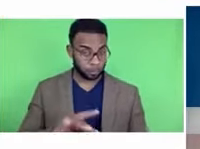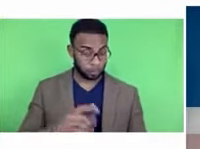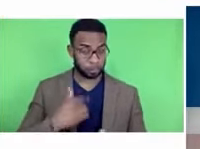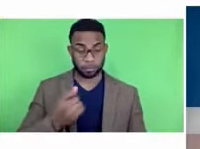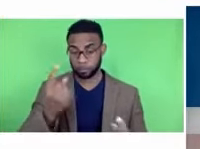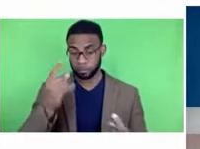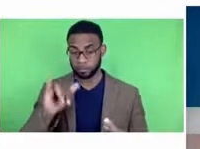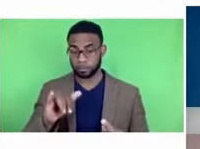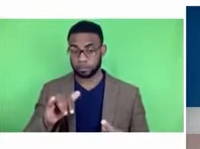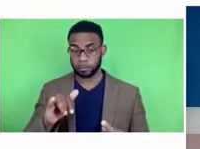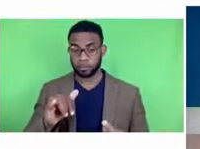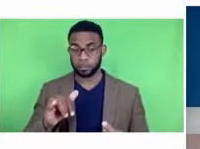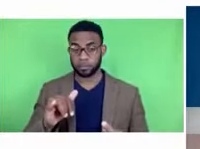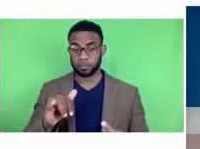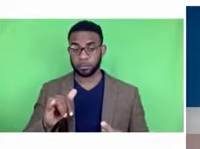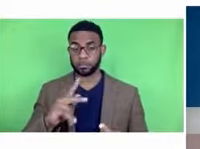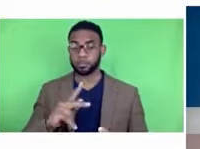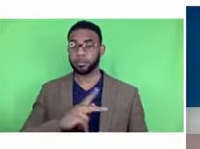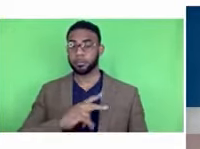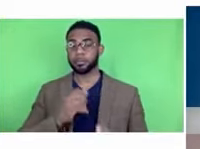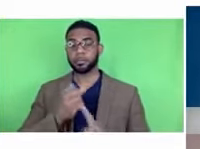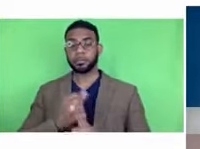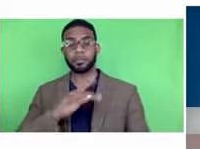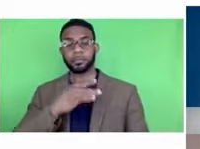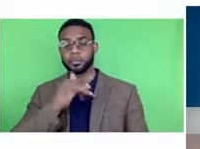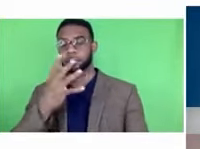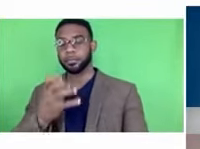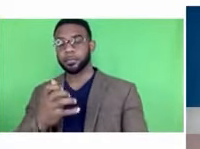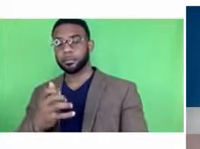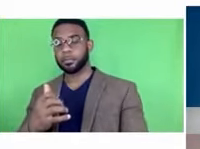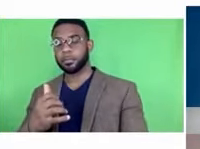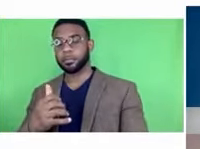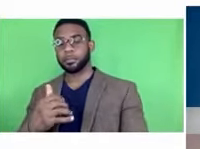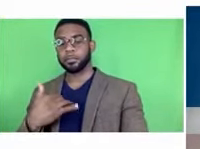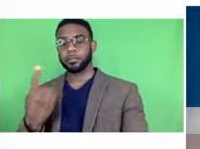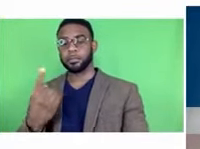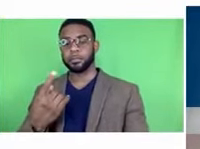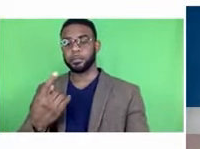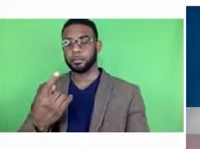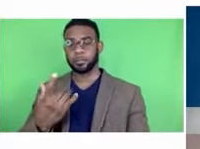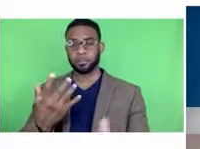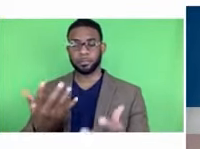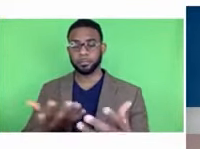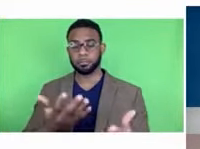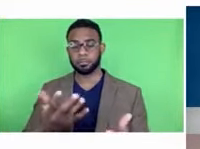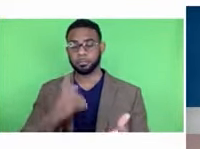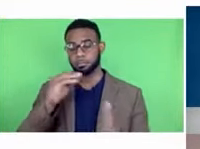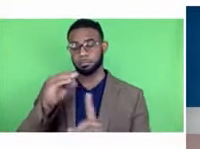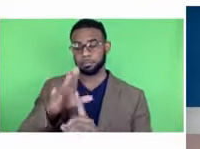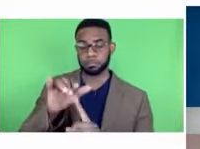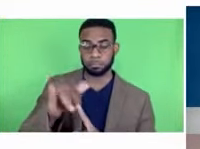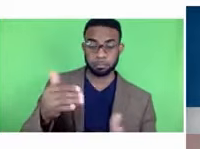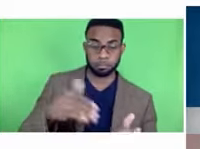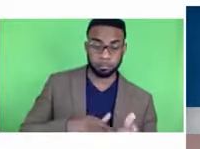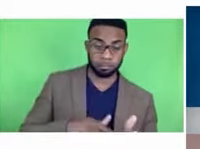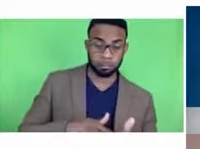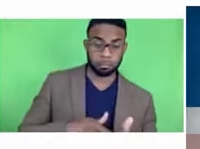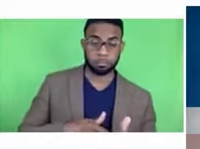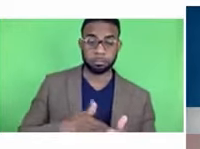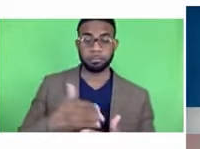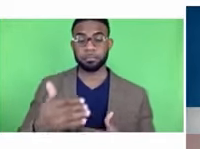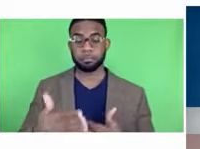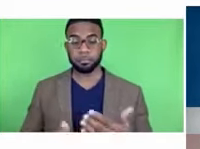that has an extremely personal impact, and I would not want to have someone, be exposed to that again. So,